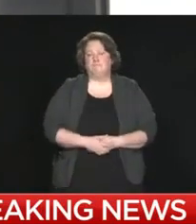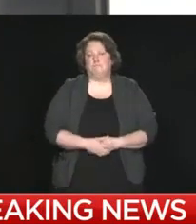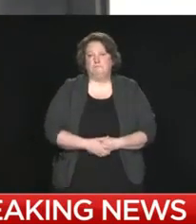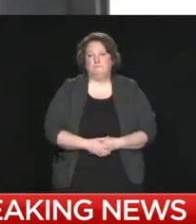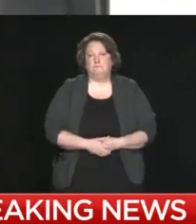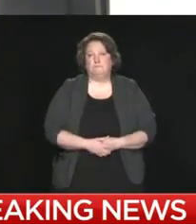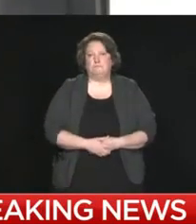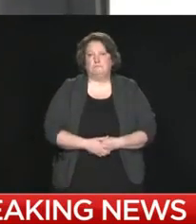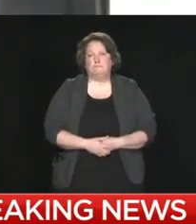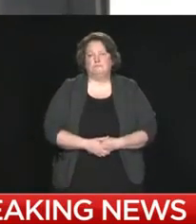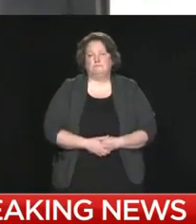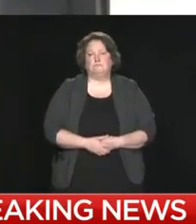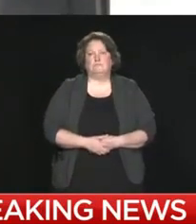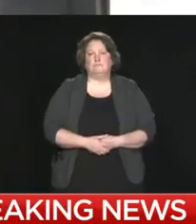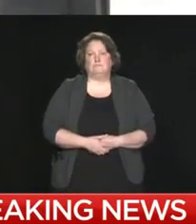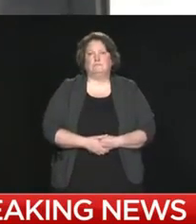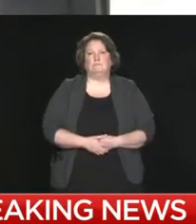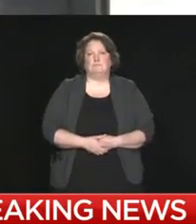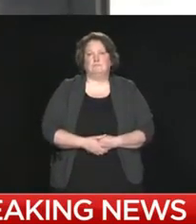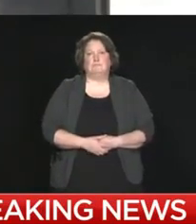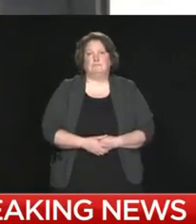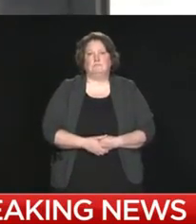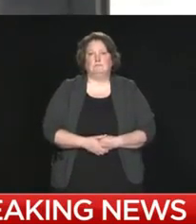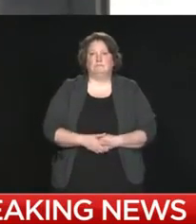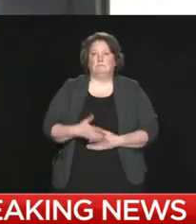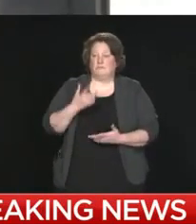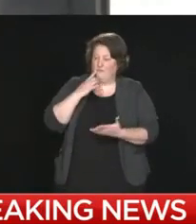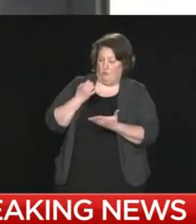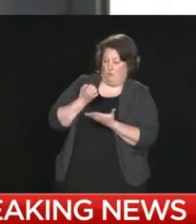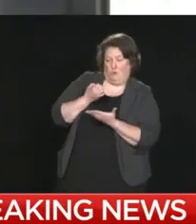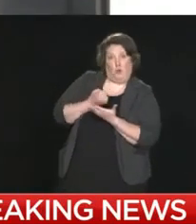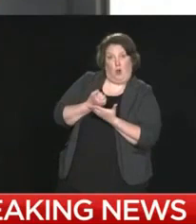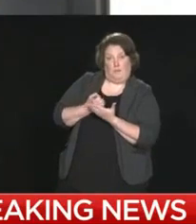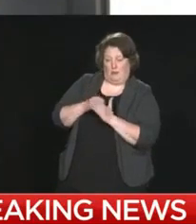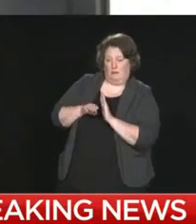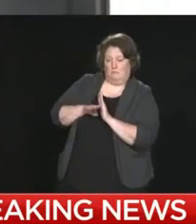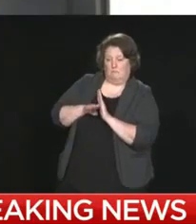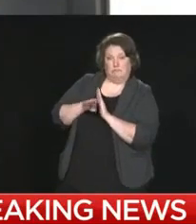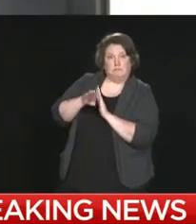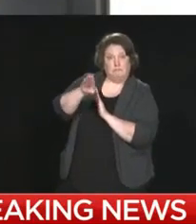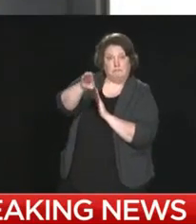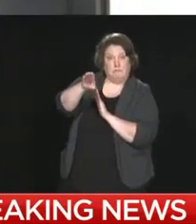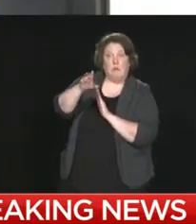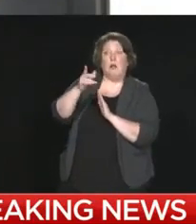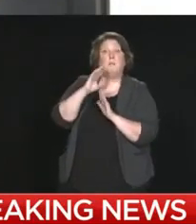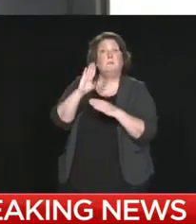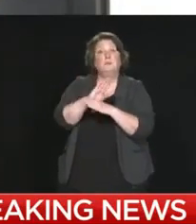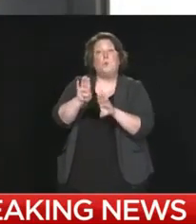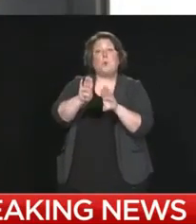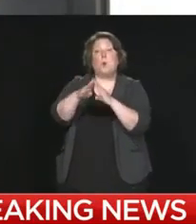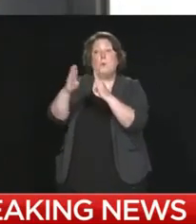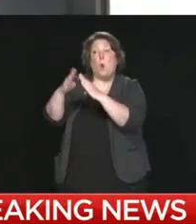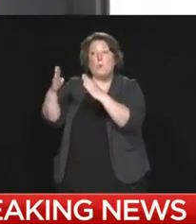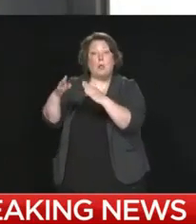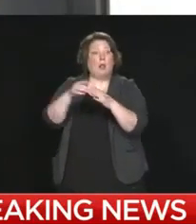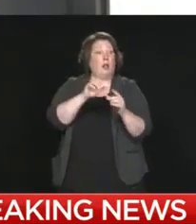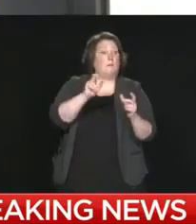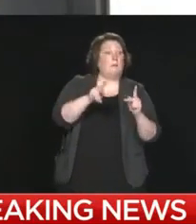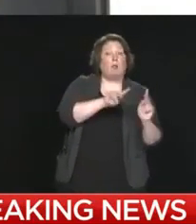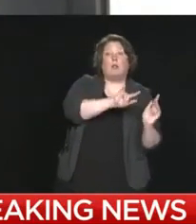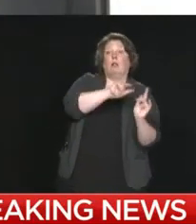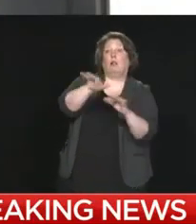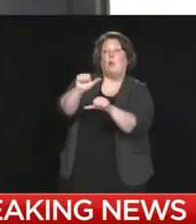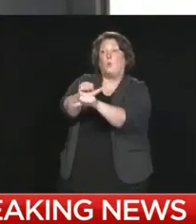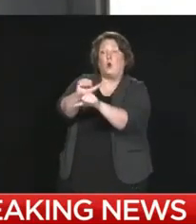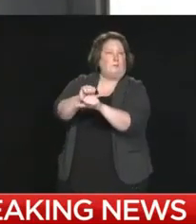when the economy will start up again, we will no longer need the CERB. But during this